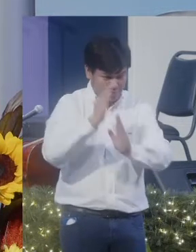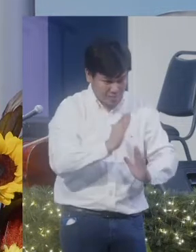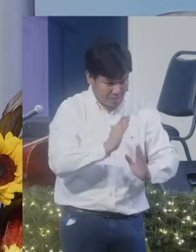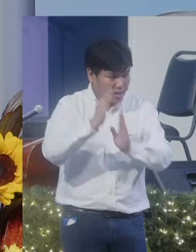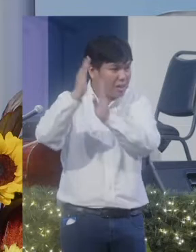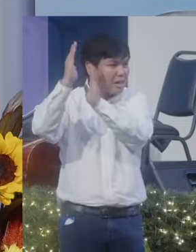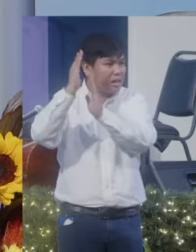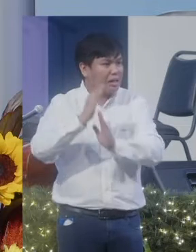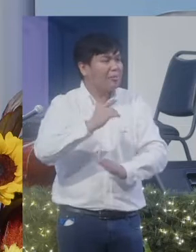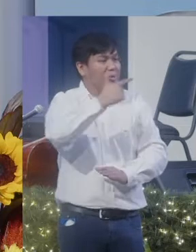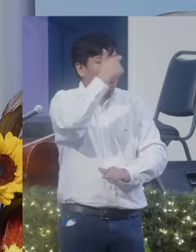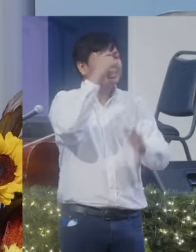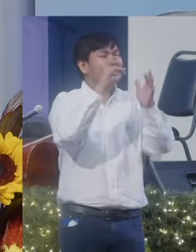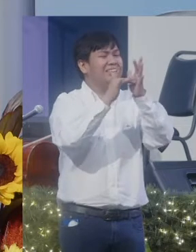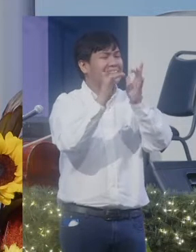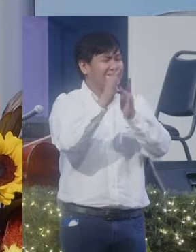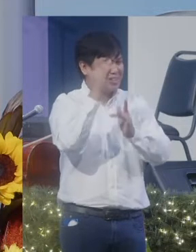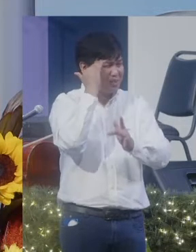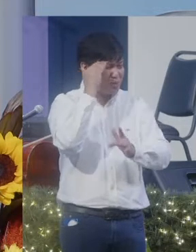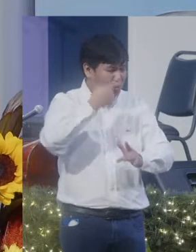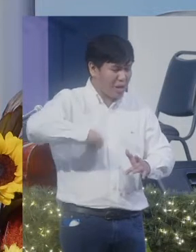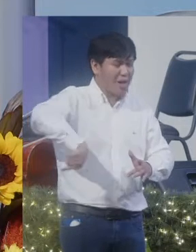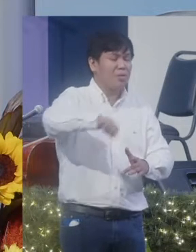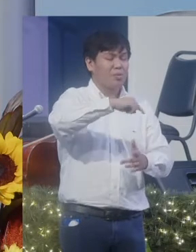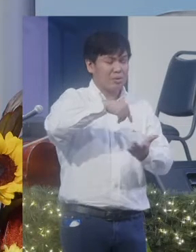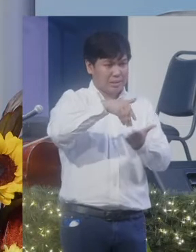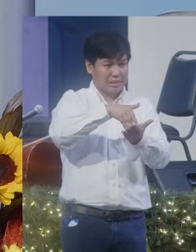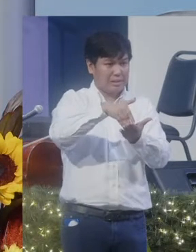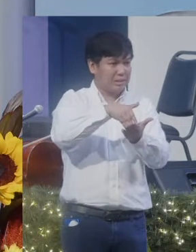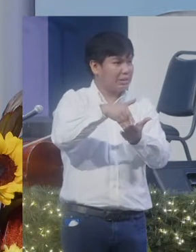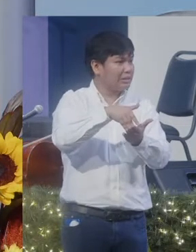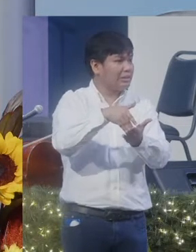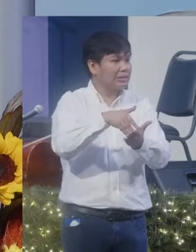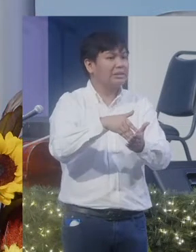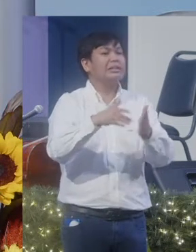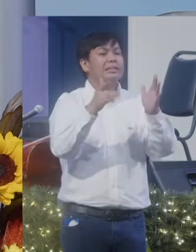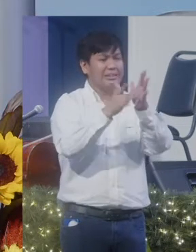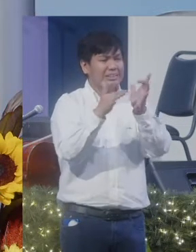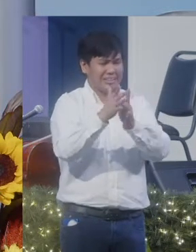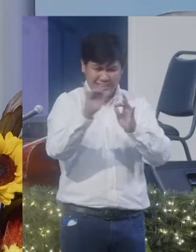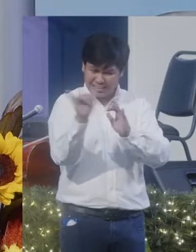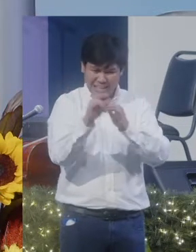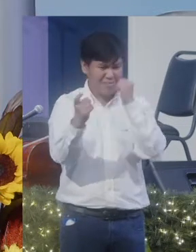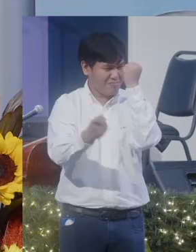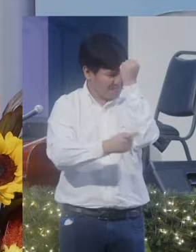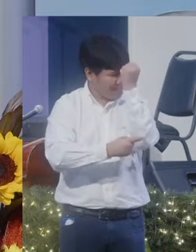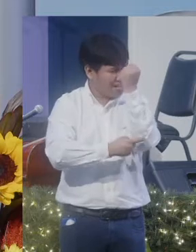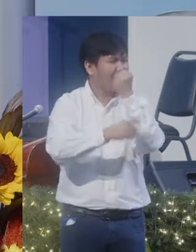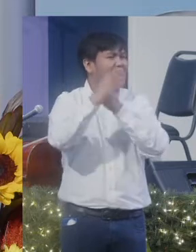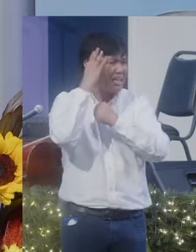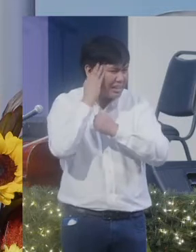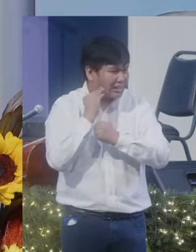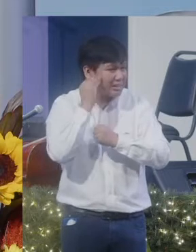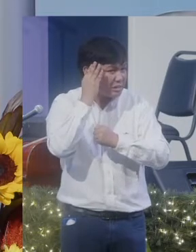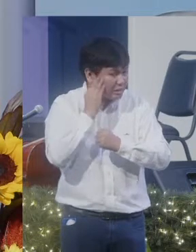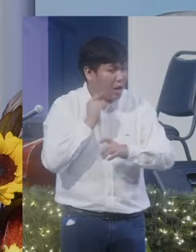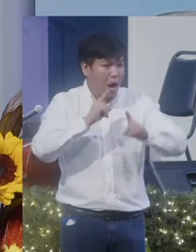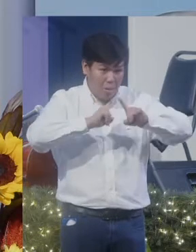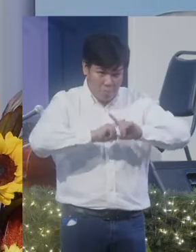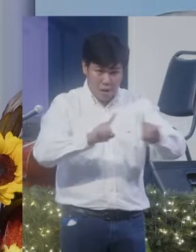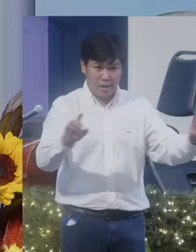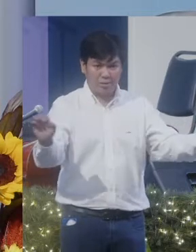with our weaknesses, but one who in every respect has been tempted as we are, yet without